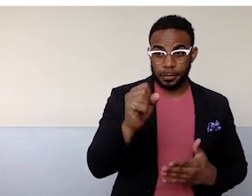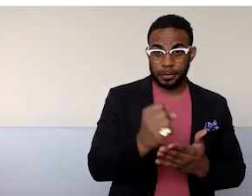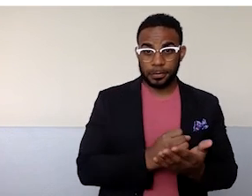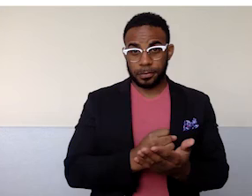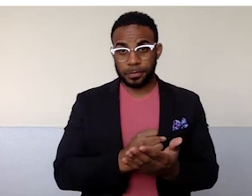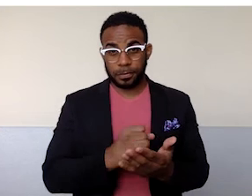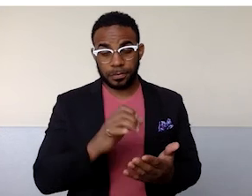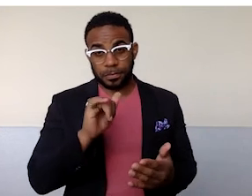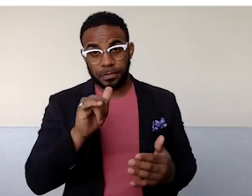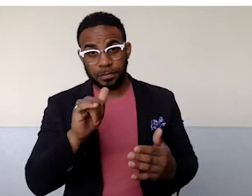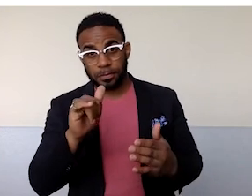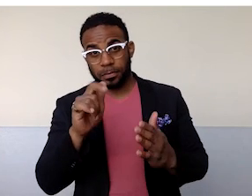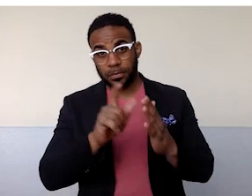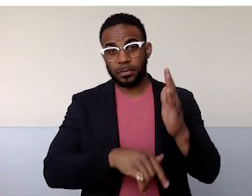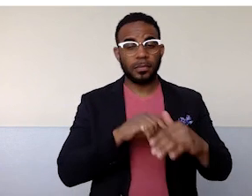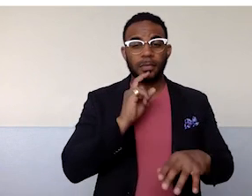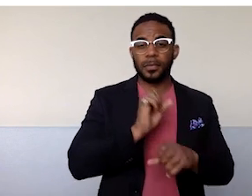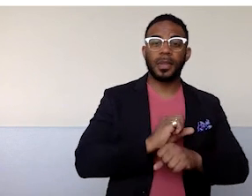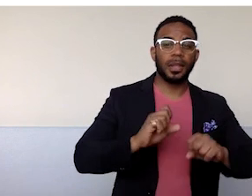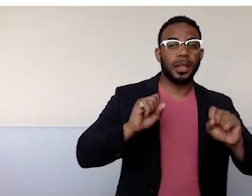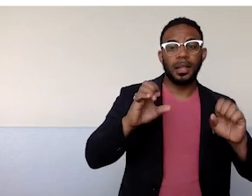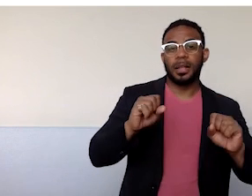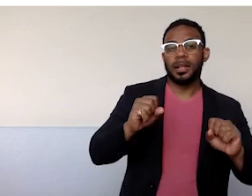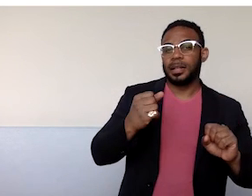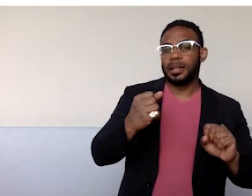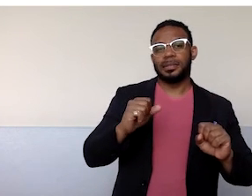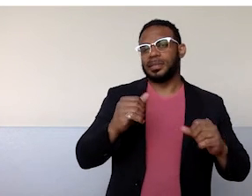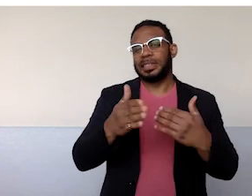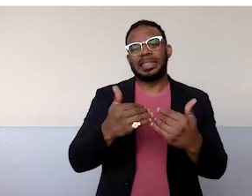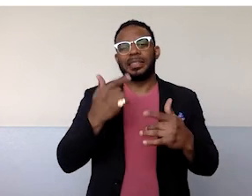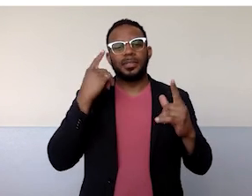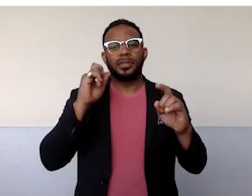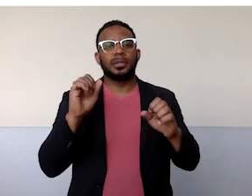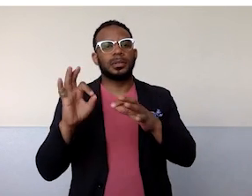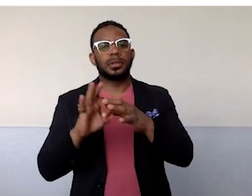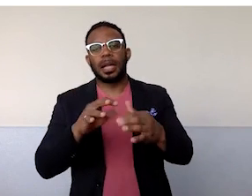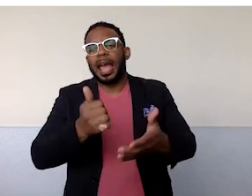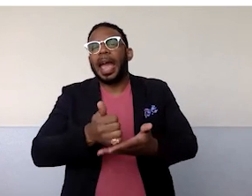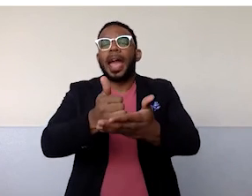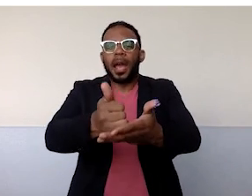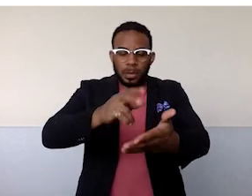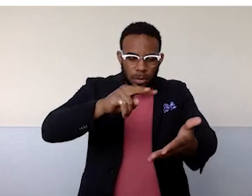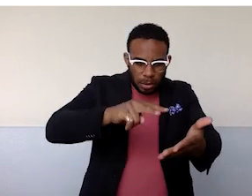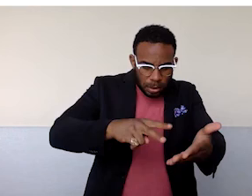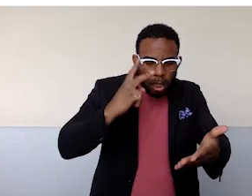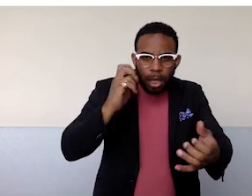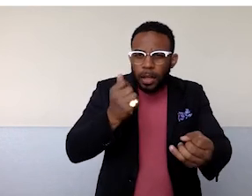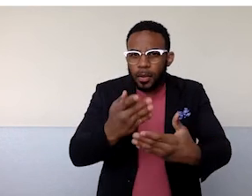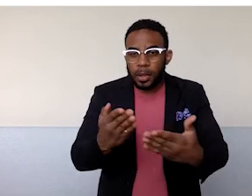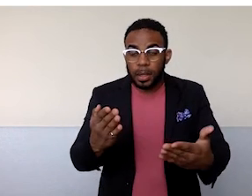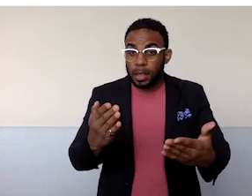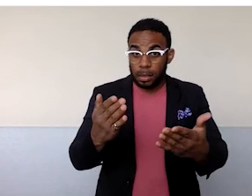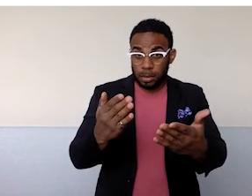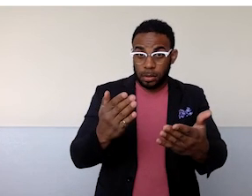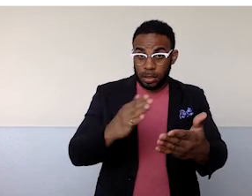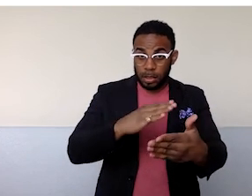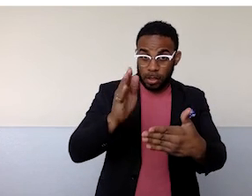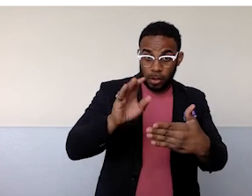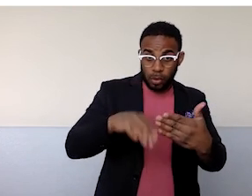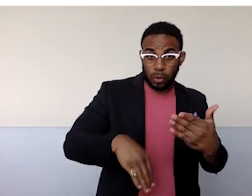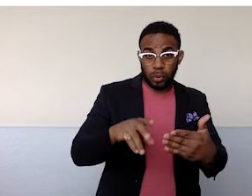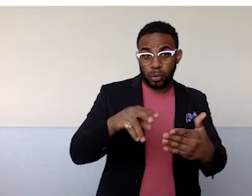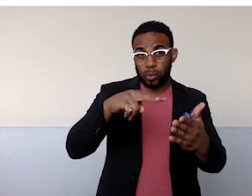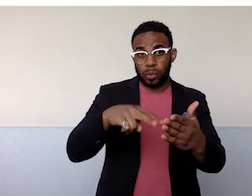at Smashing Magazine. Yeah, that's a link so you can actually go through it when you're alone to see a few things. So in conclusion, really,